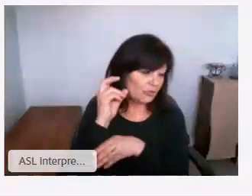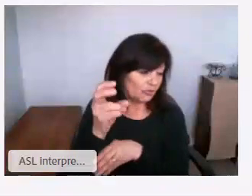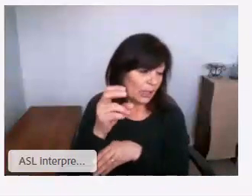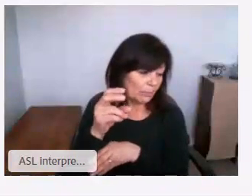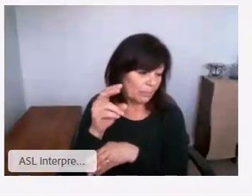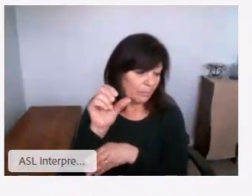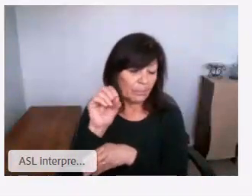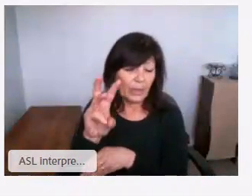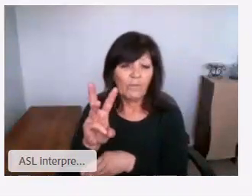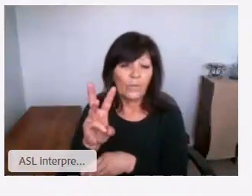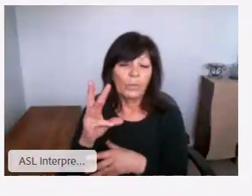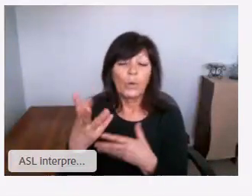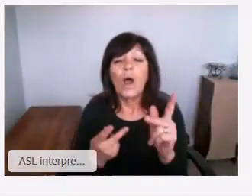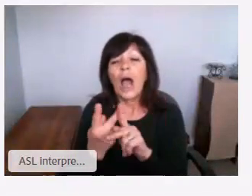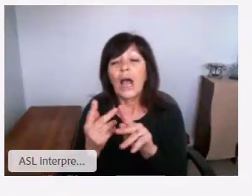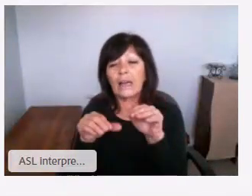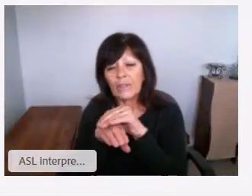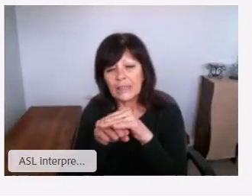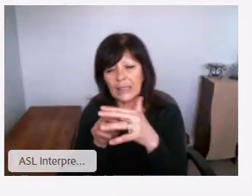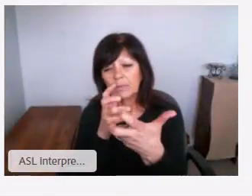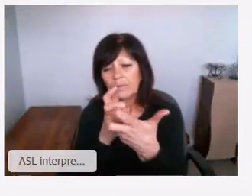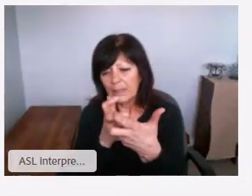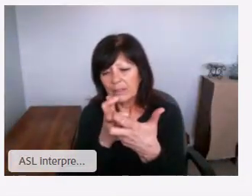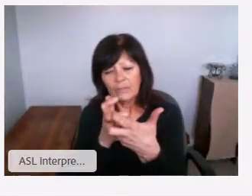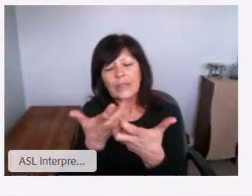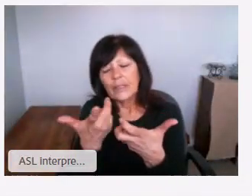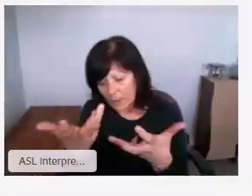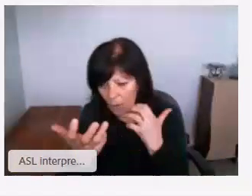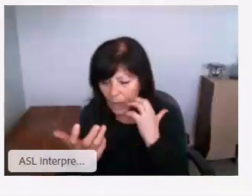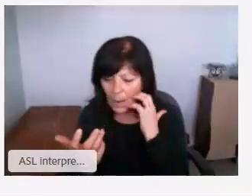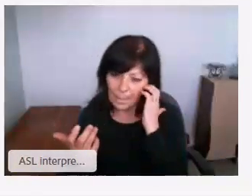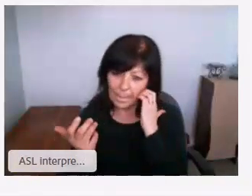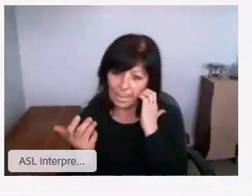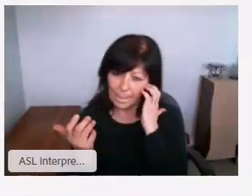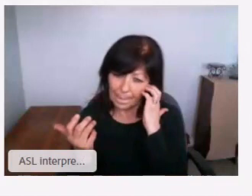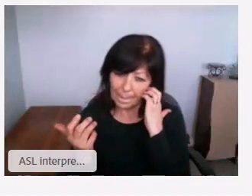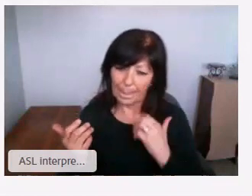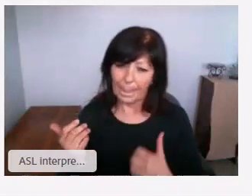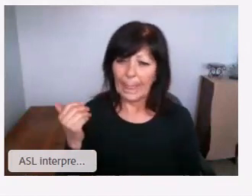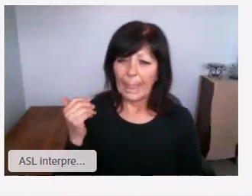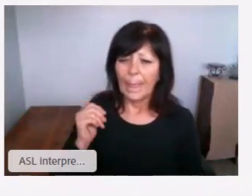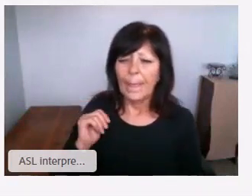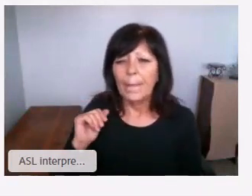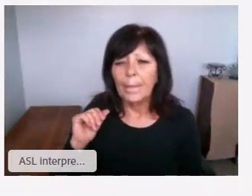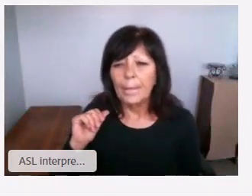of accessibility features it's going to need to allow VIA to operate the call center.